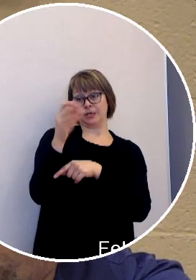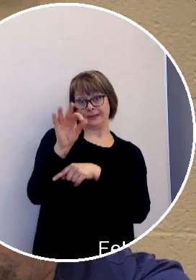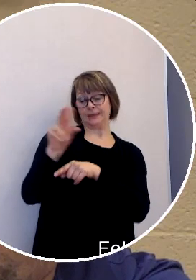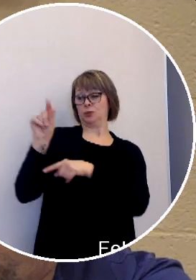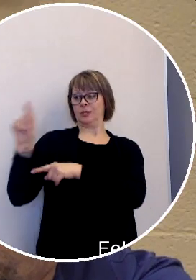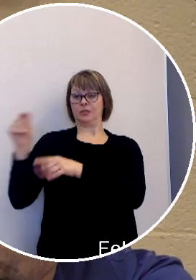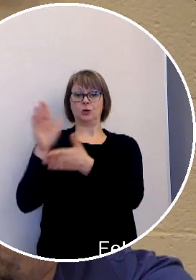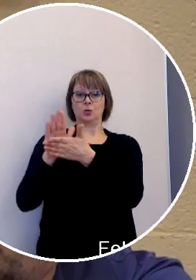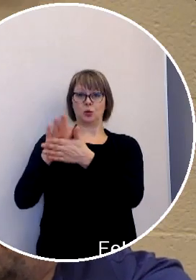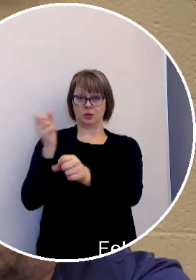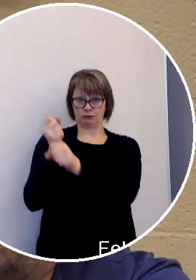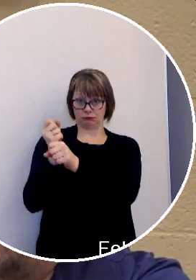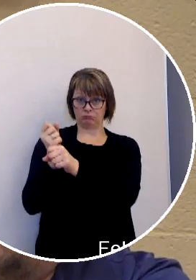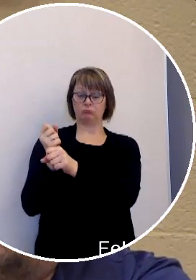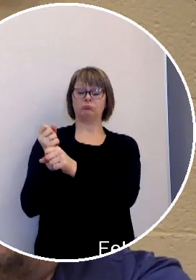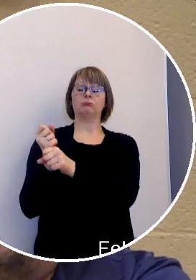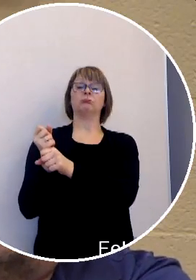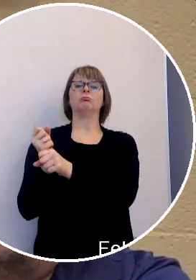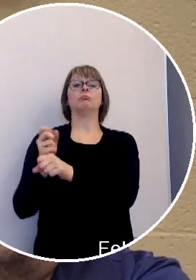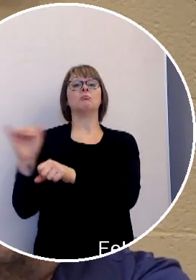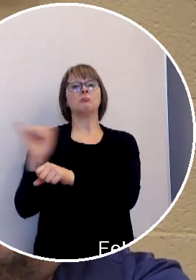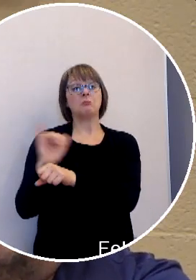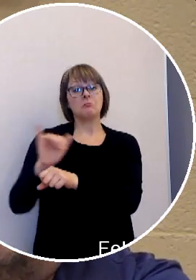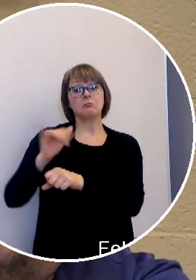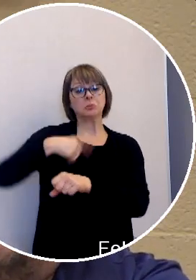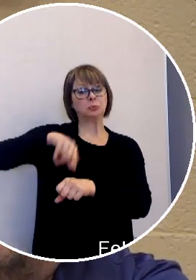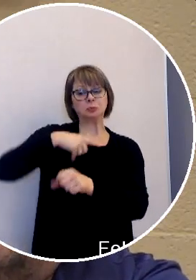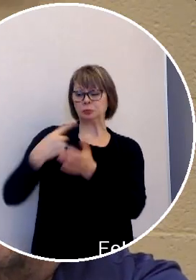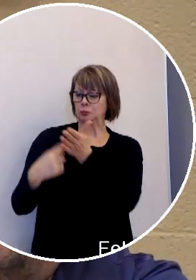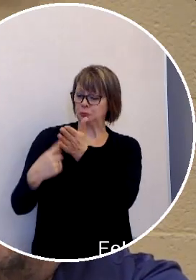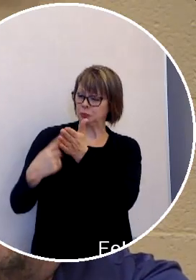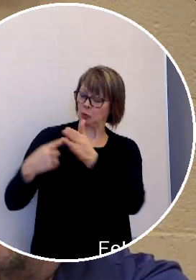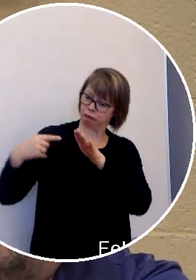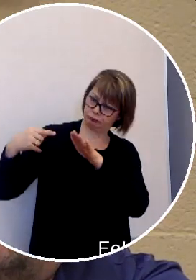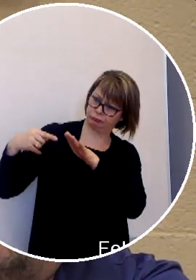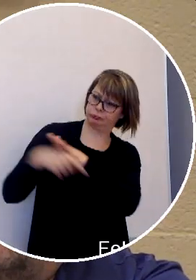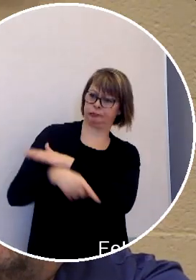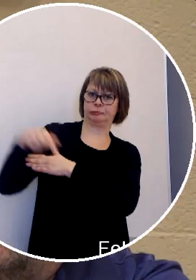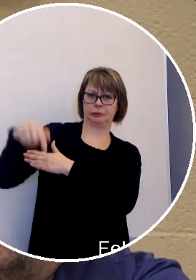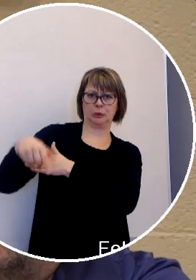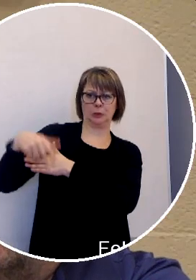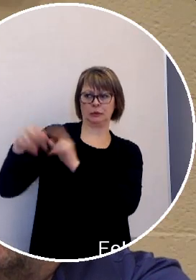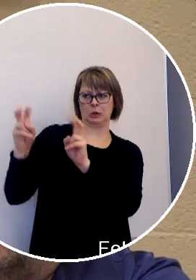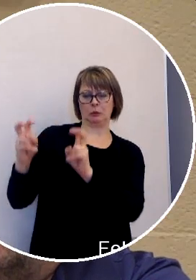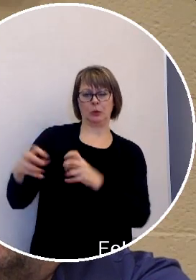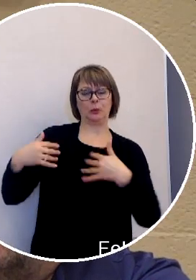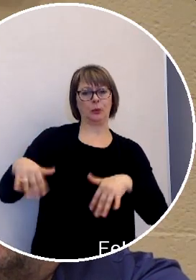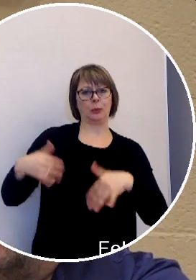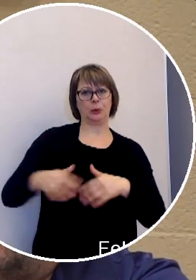2019-2020 school year. And there was a fair bit of discussion on that, actually,